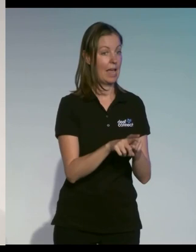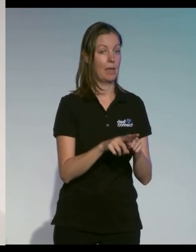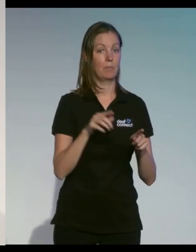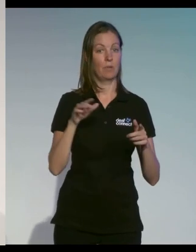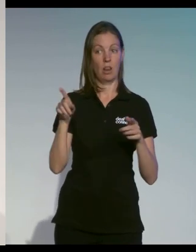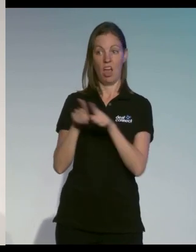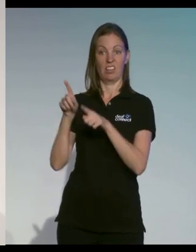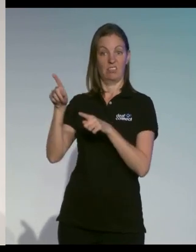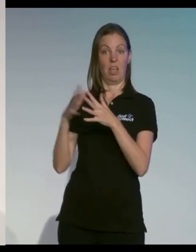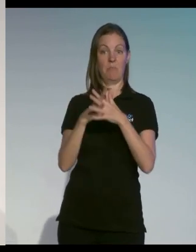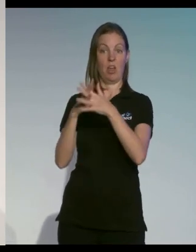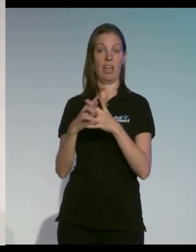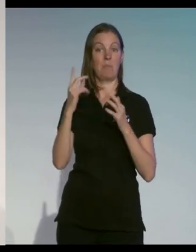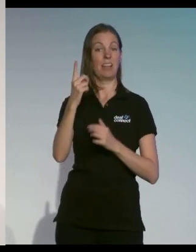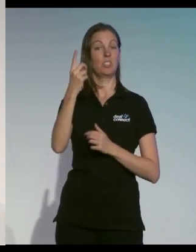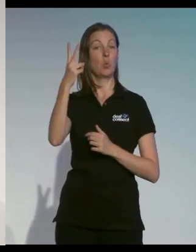years earlier.